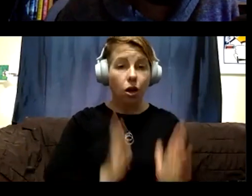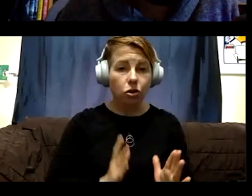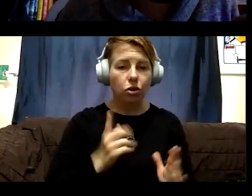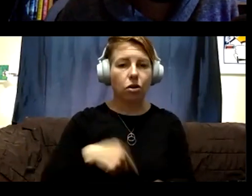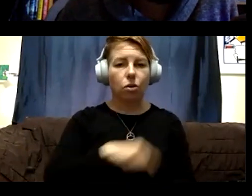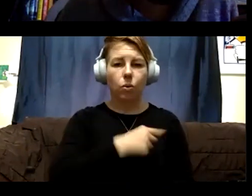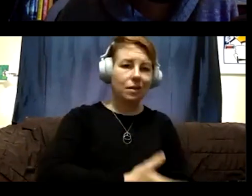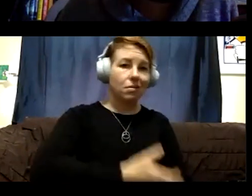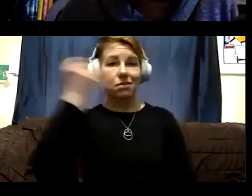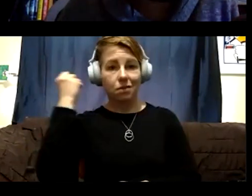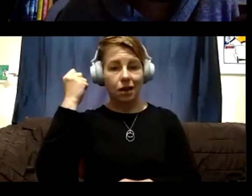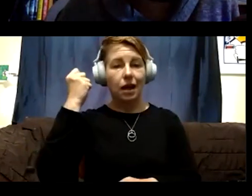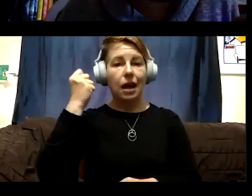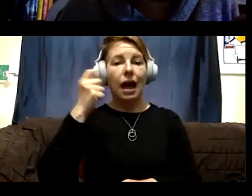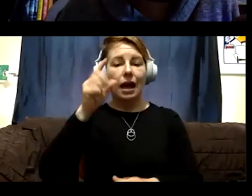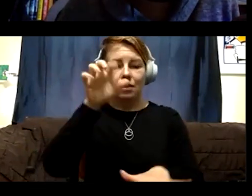story of the savannah.